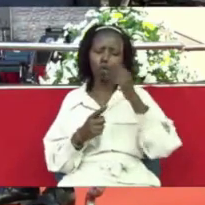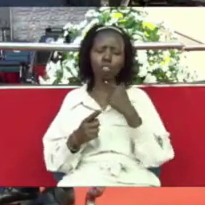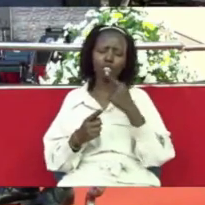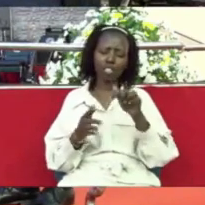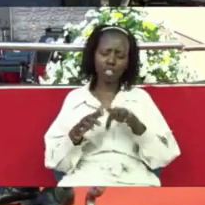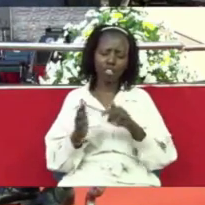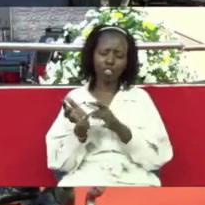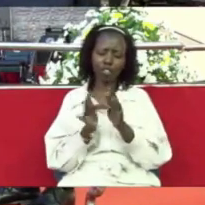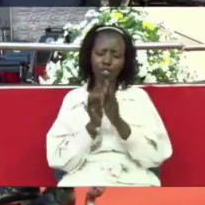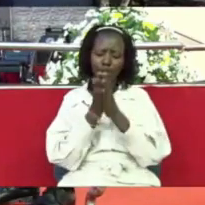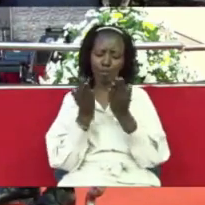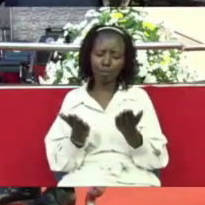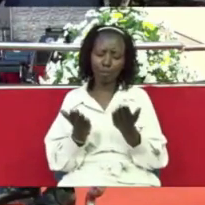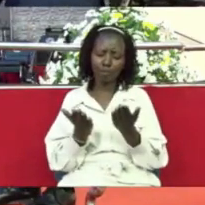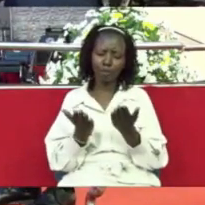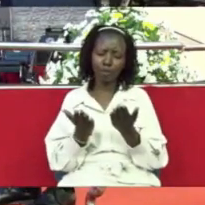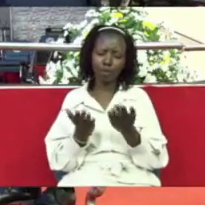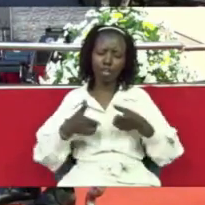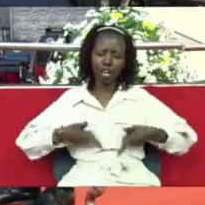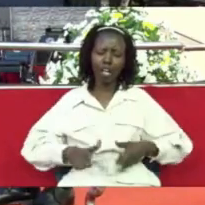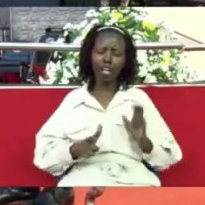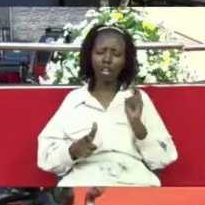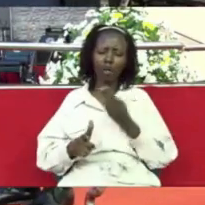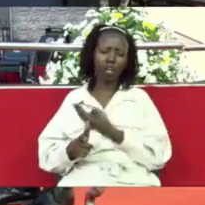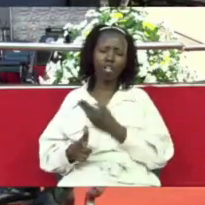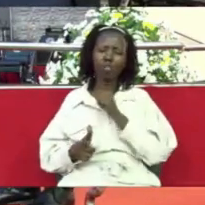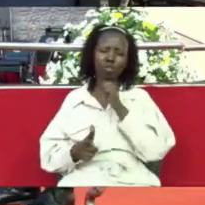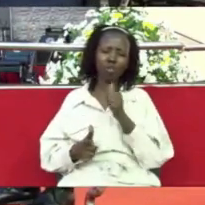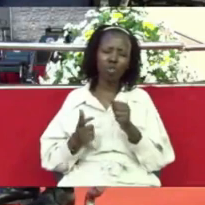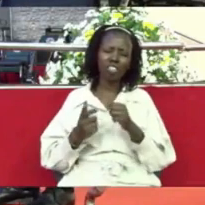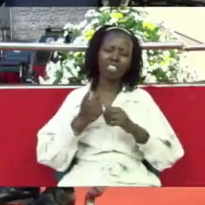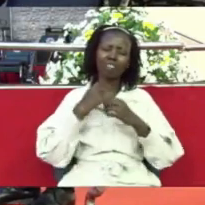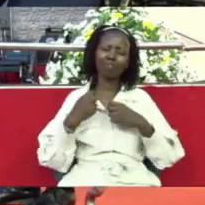Galatians 6:9, let us not grow weary of doing good,